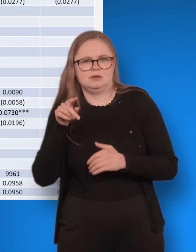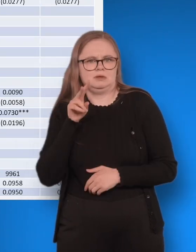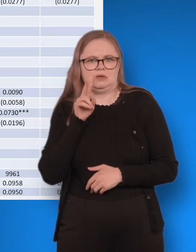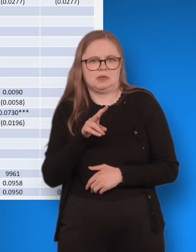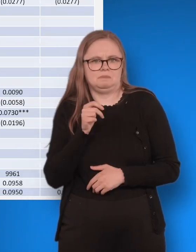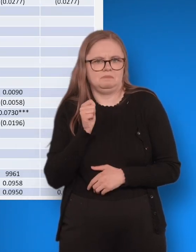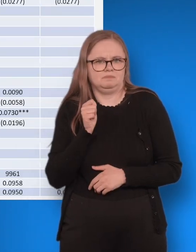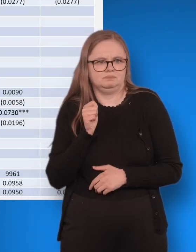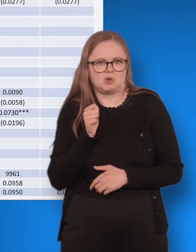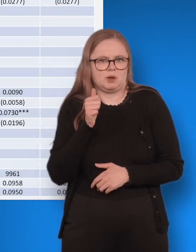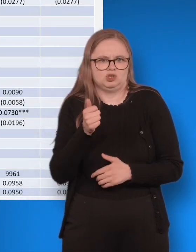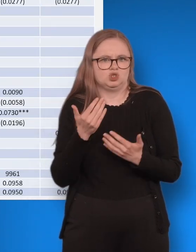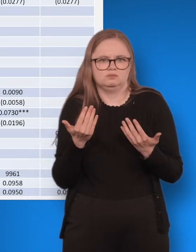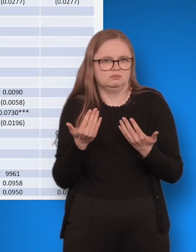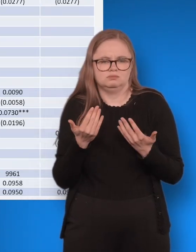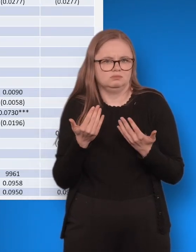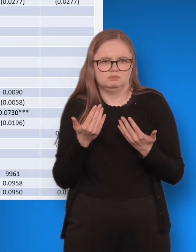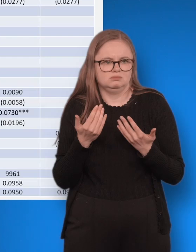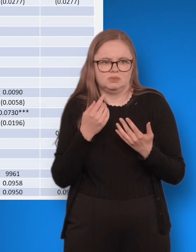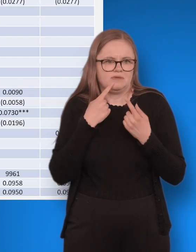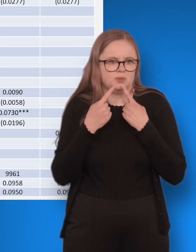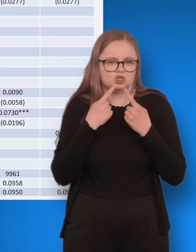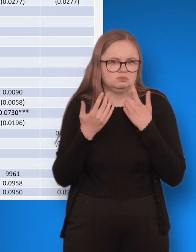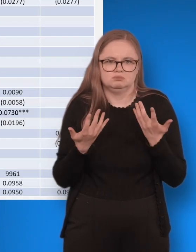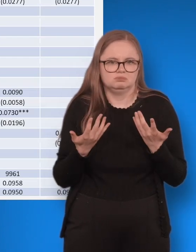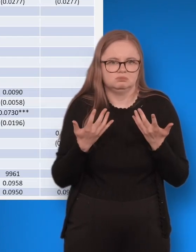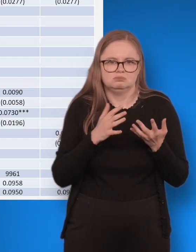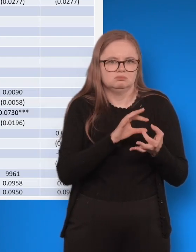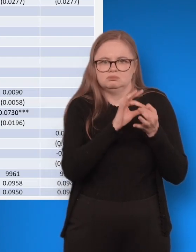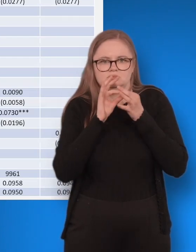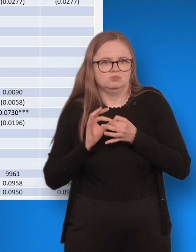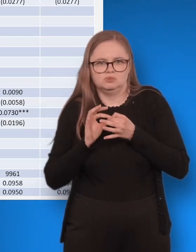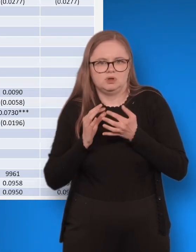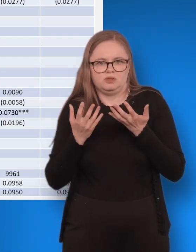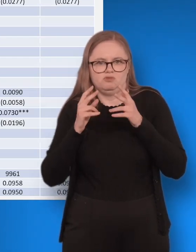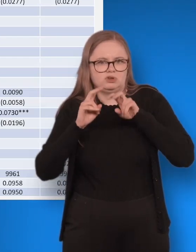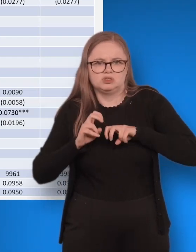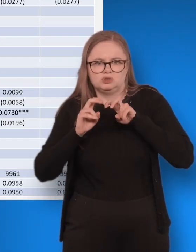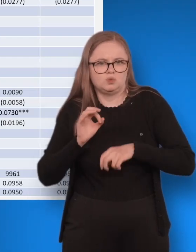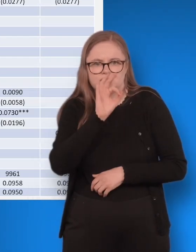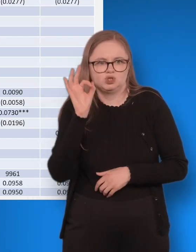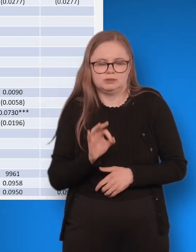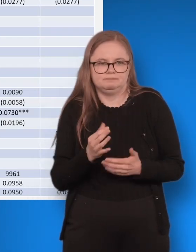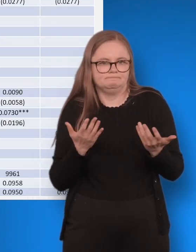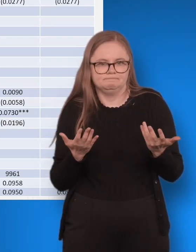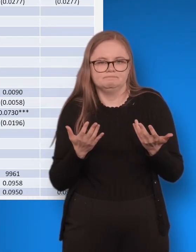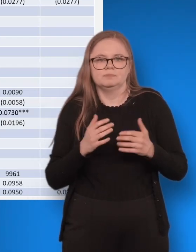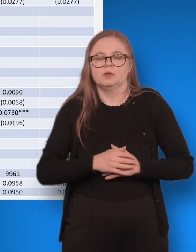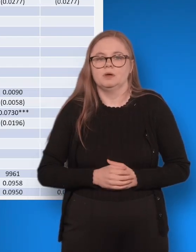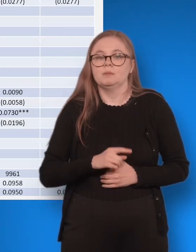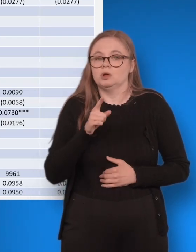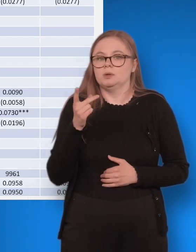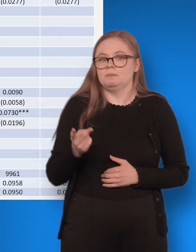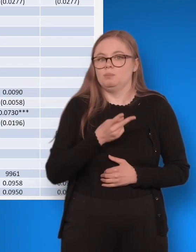lot of indication for what we wanted to discuss with a research question. For both